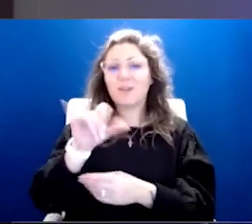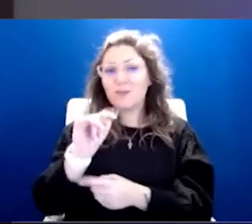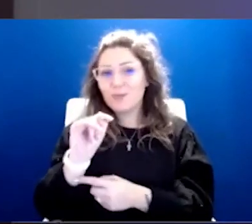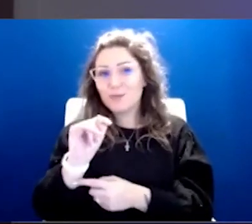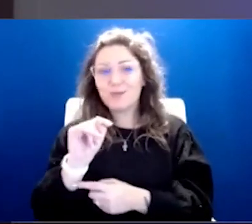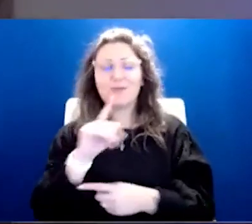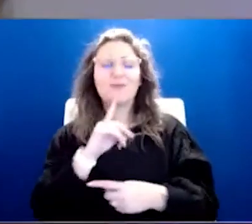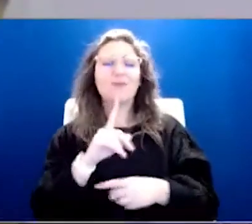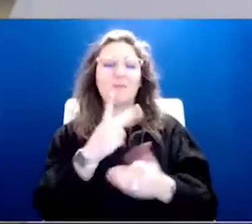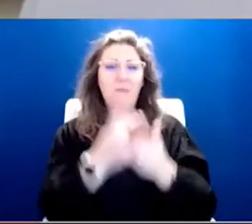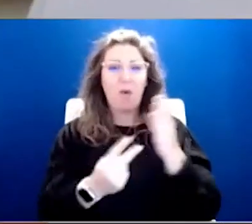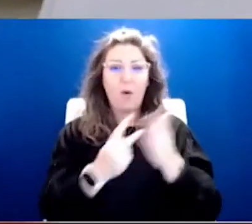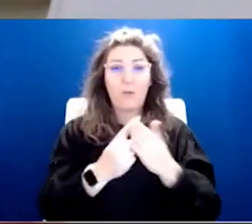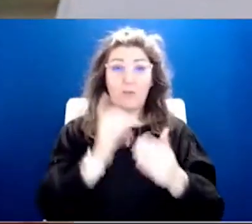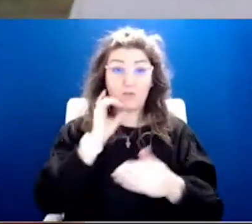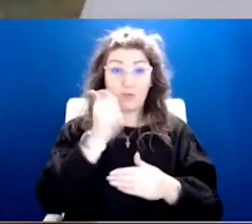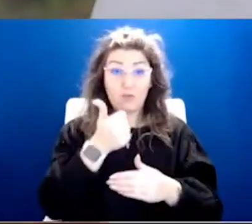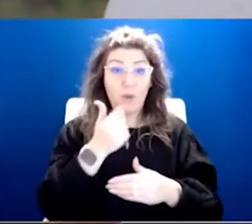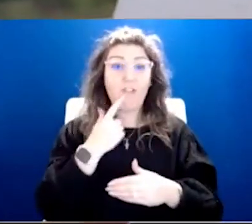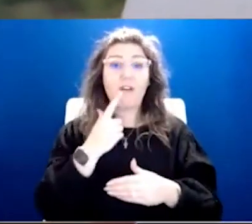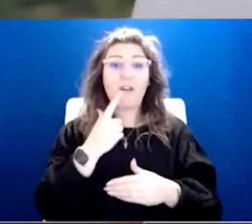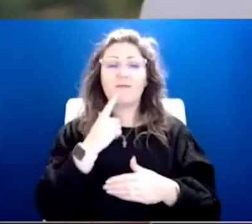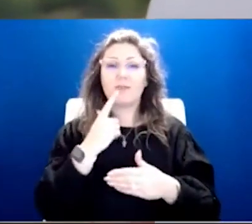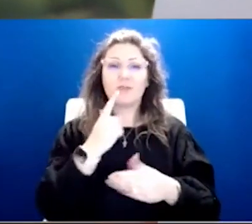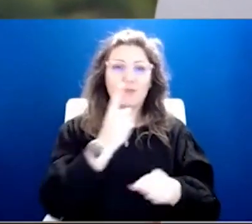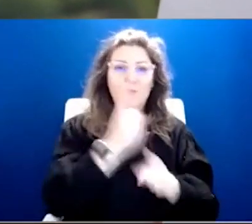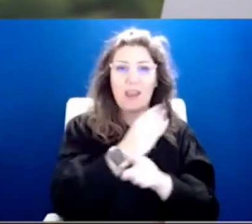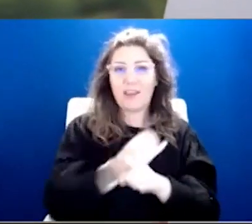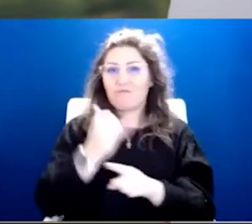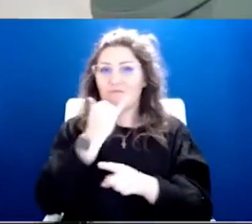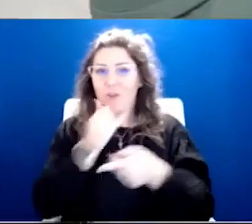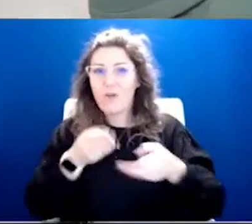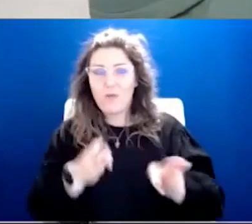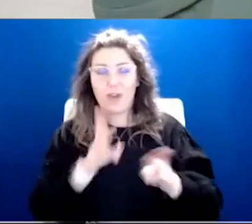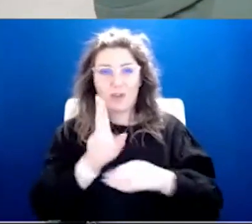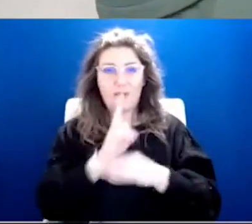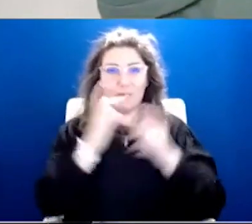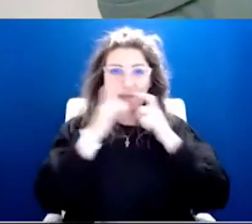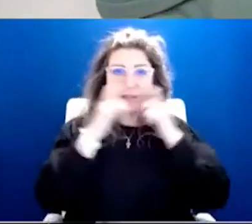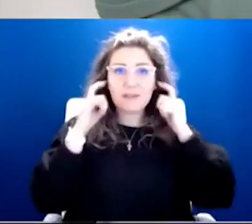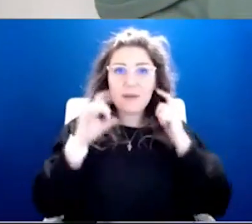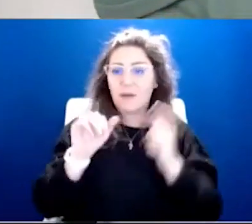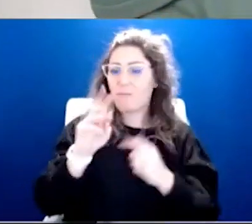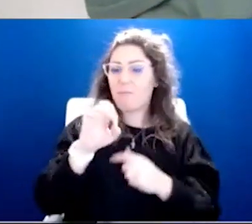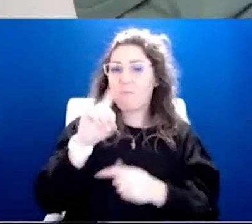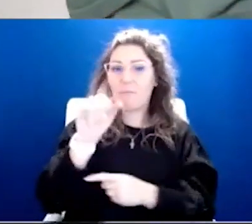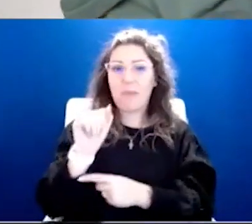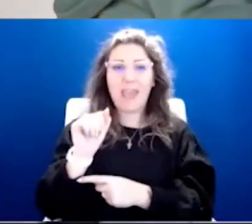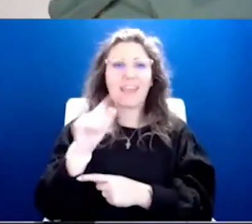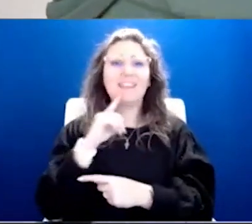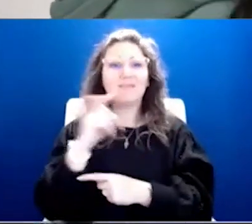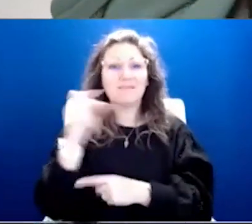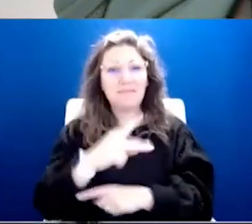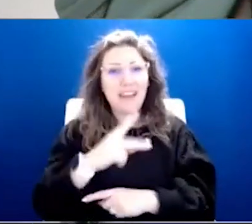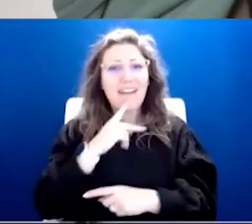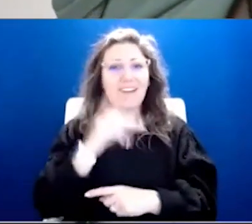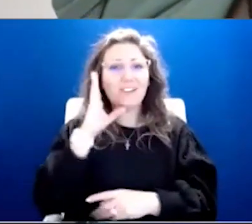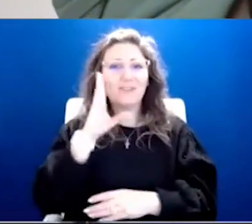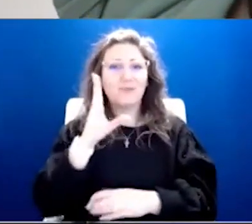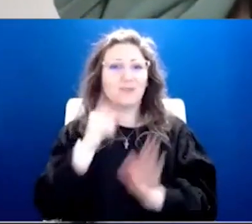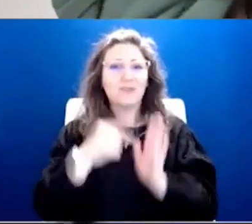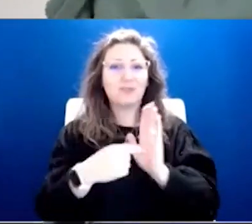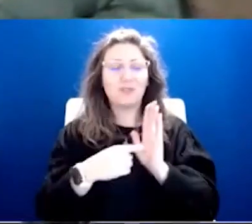tomorrow, there is definitely a right and a wrong way to wear your mask. Amanda Kackler is back. She's going to show us how to do it right. Plus, Dr.